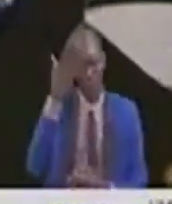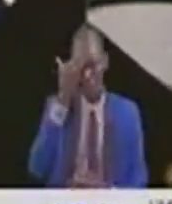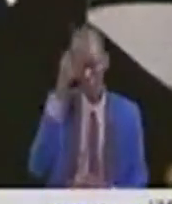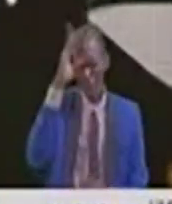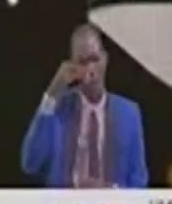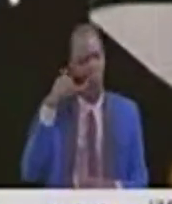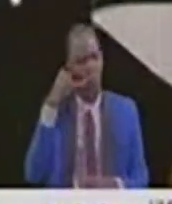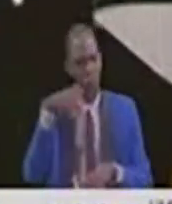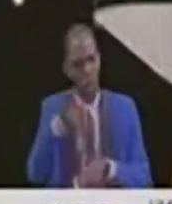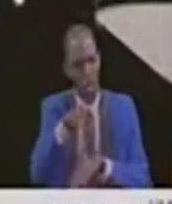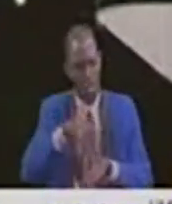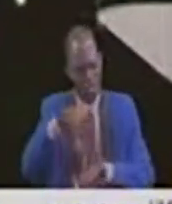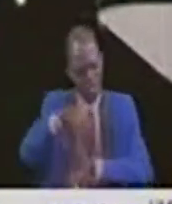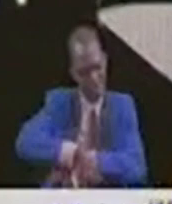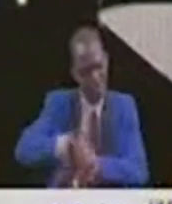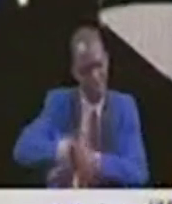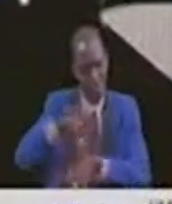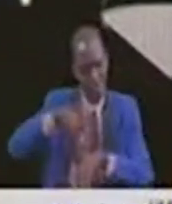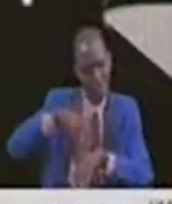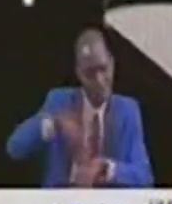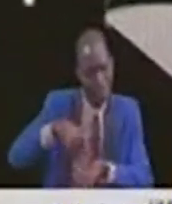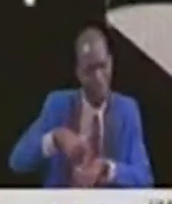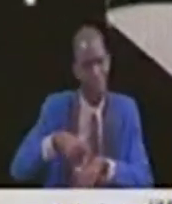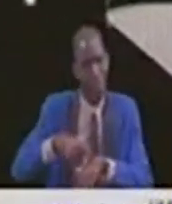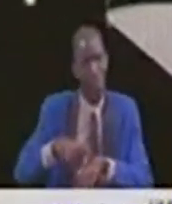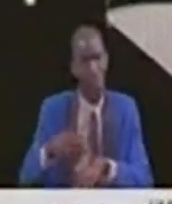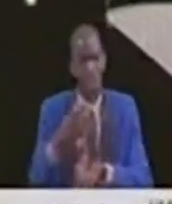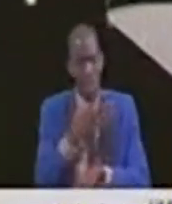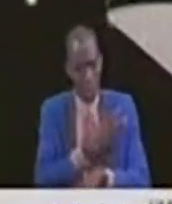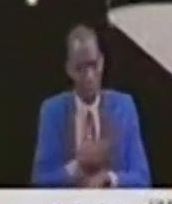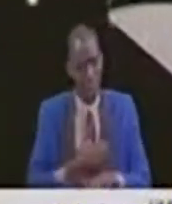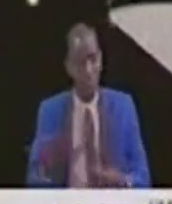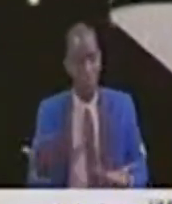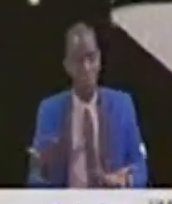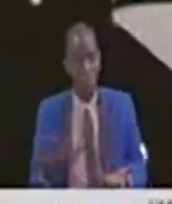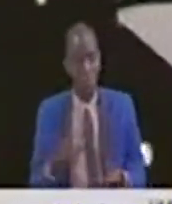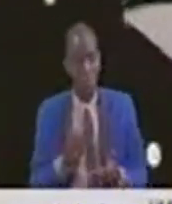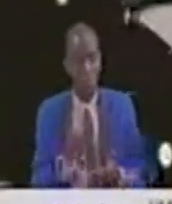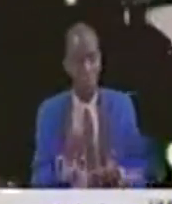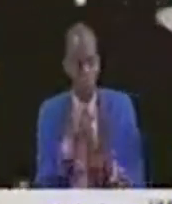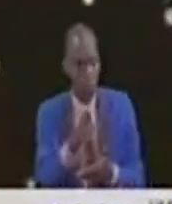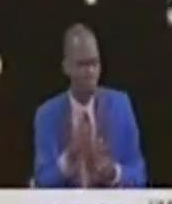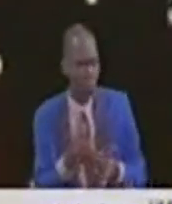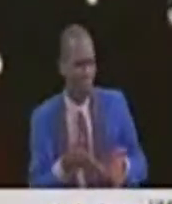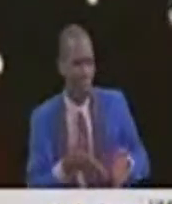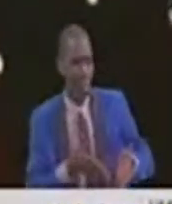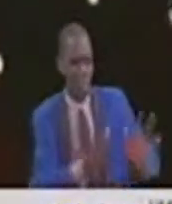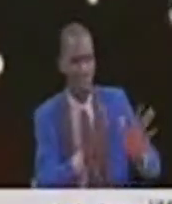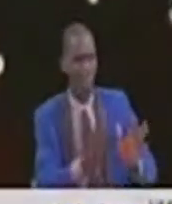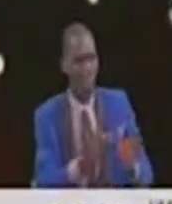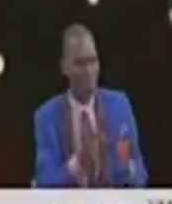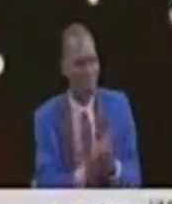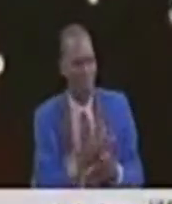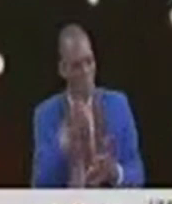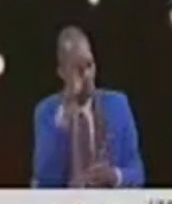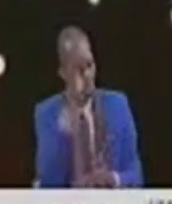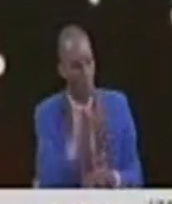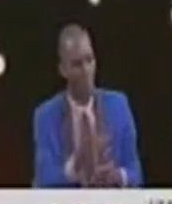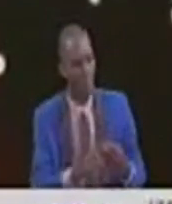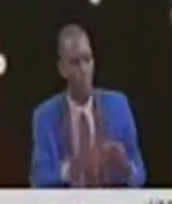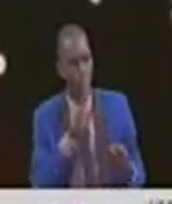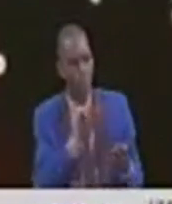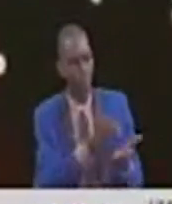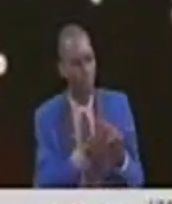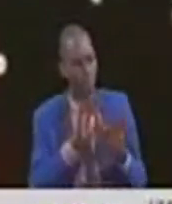the time. I should release that woman, I should release that man to be in his family. They don't